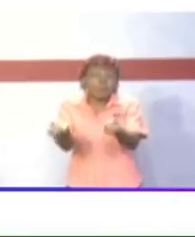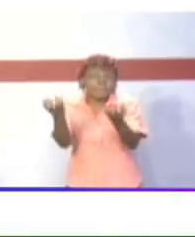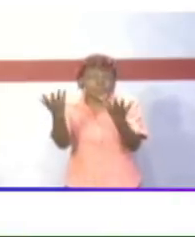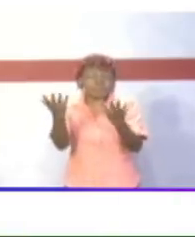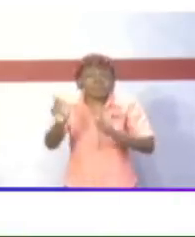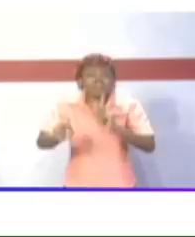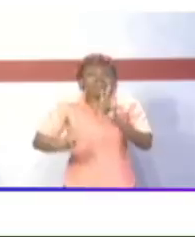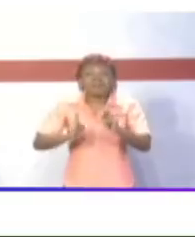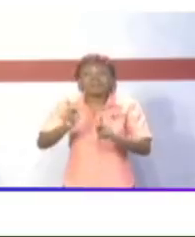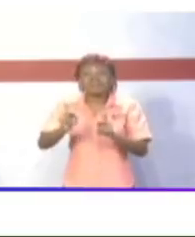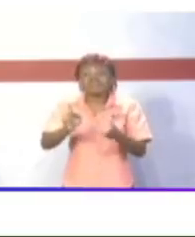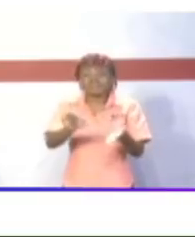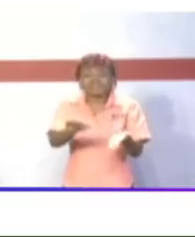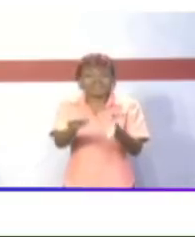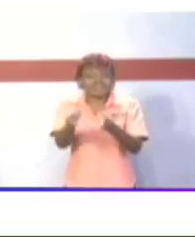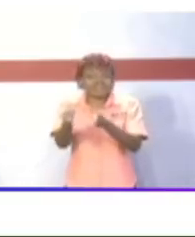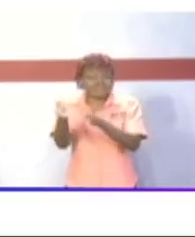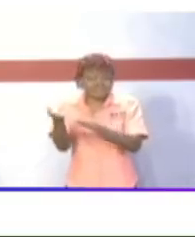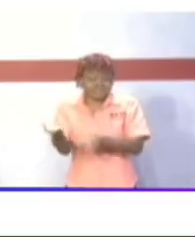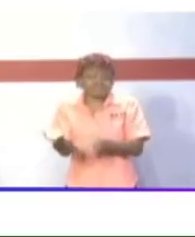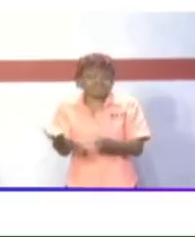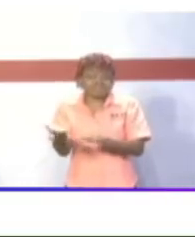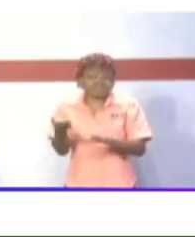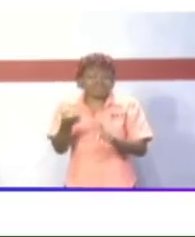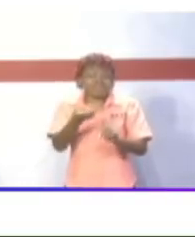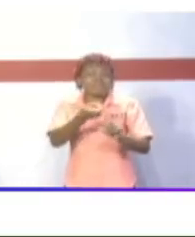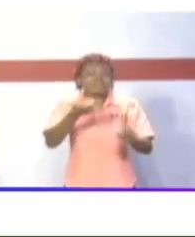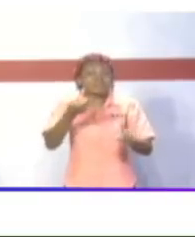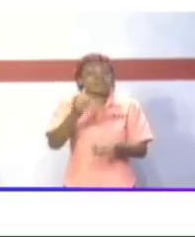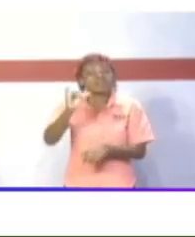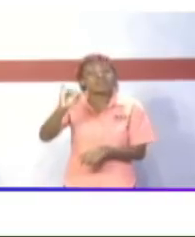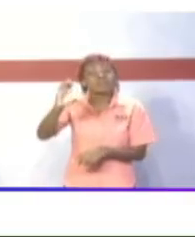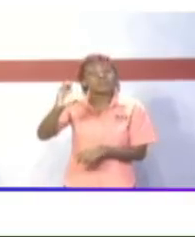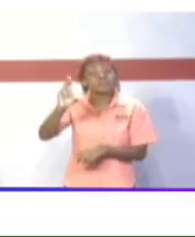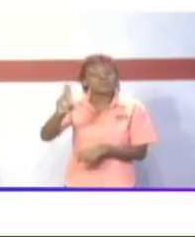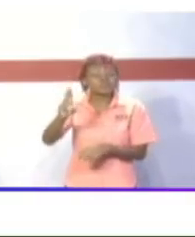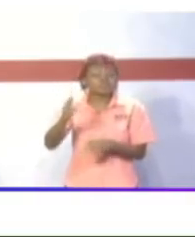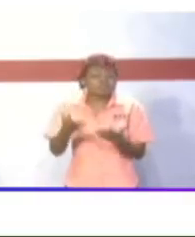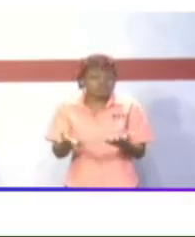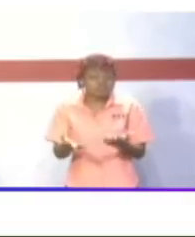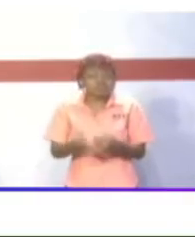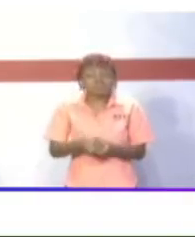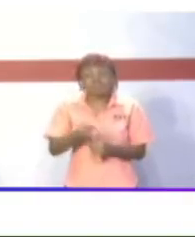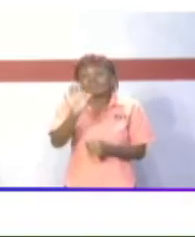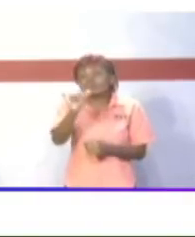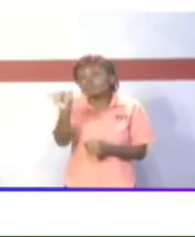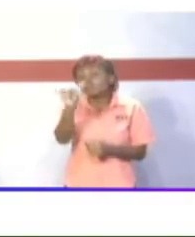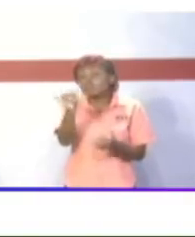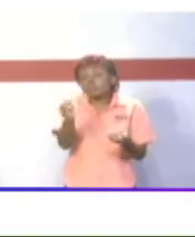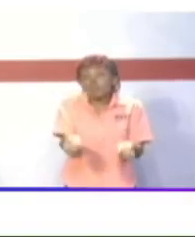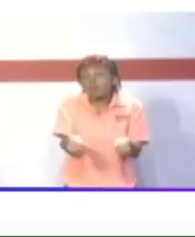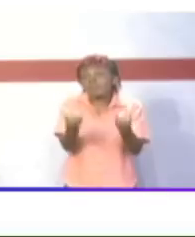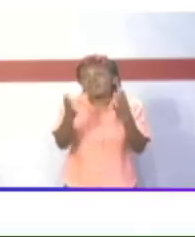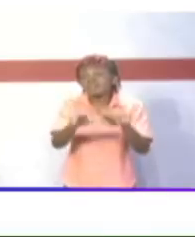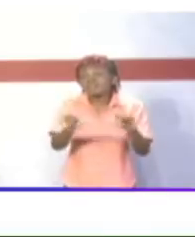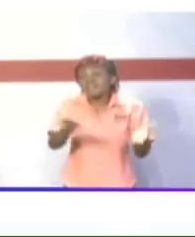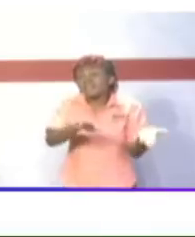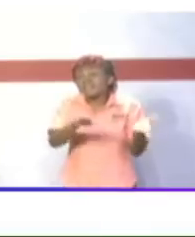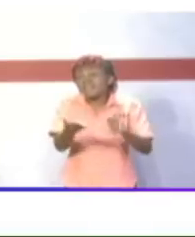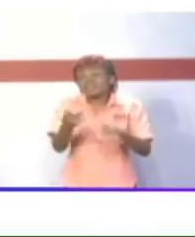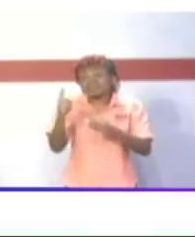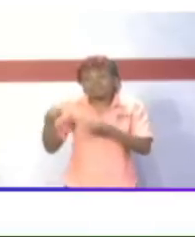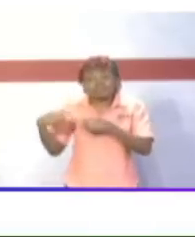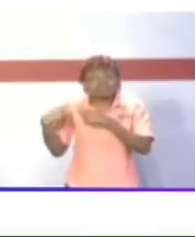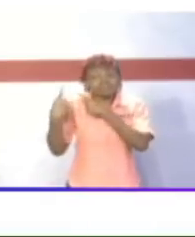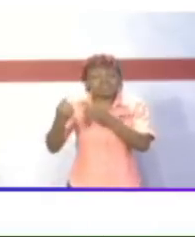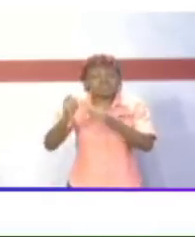deaths coming out of that ICU situation. If you could include how many children have died since the start of the pandemic, please. Thank